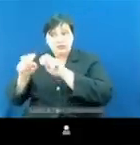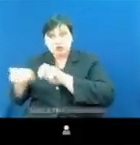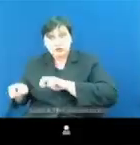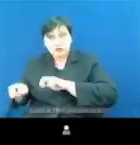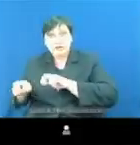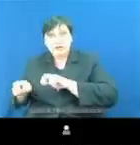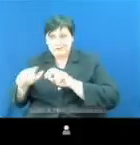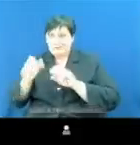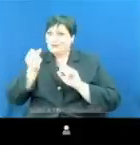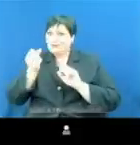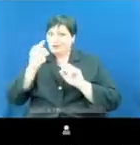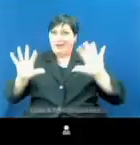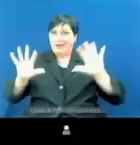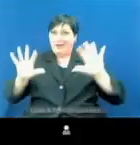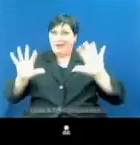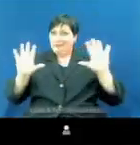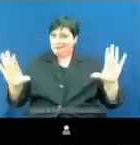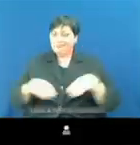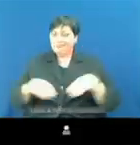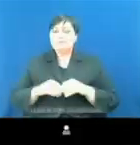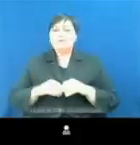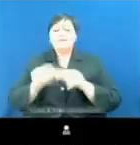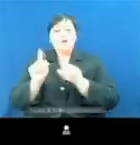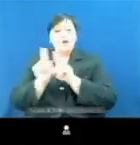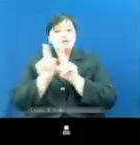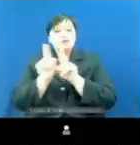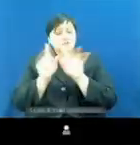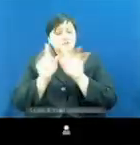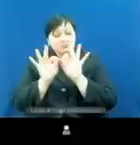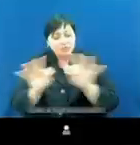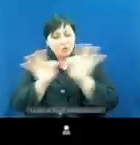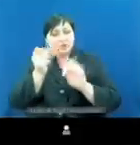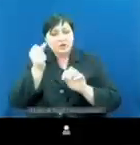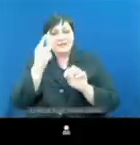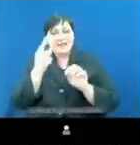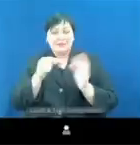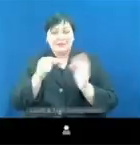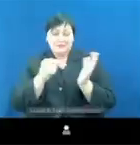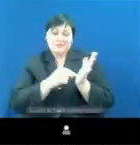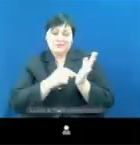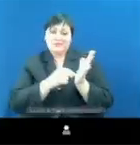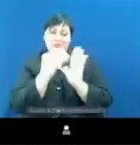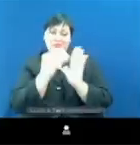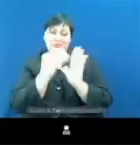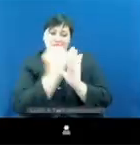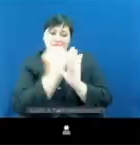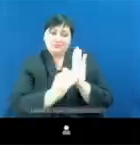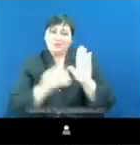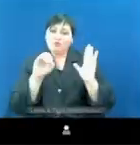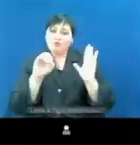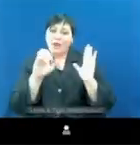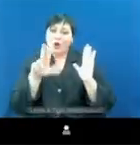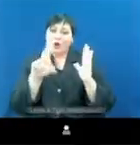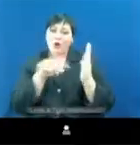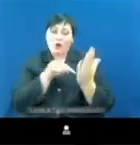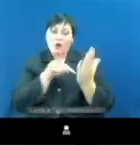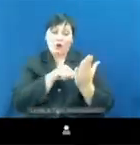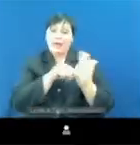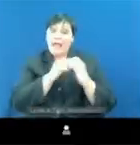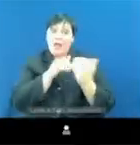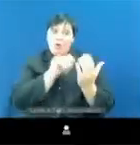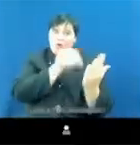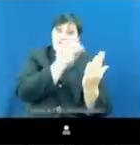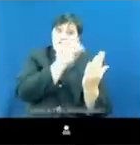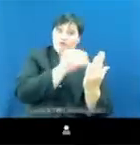understand. It's also critical to understand the importance of the record and how the record is used